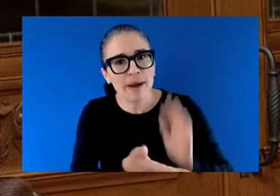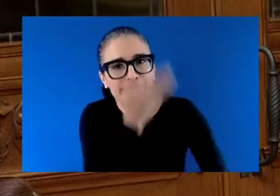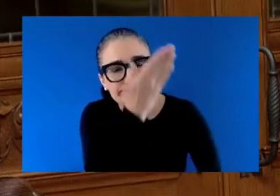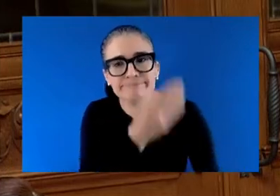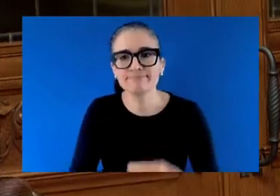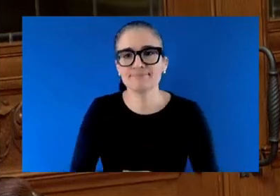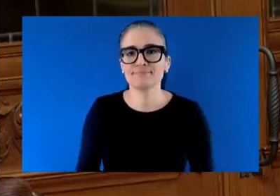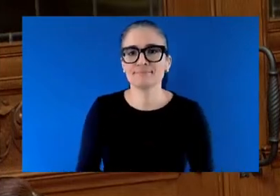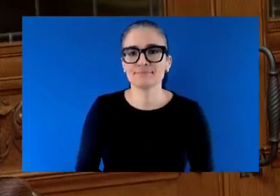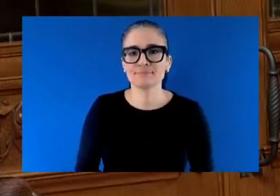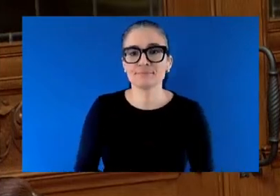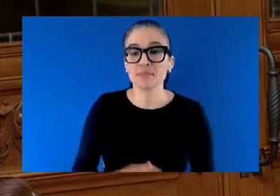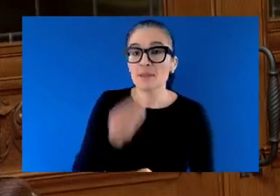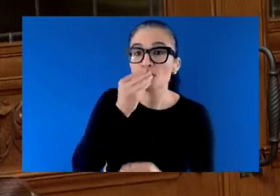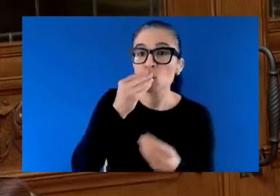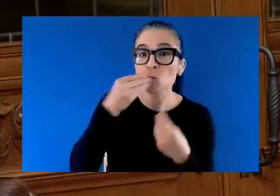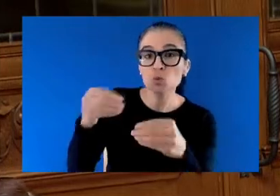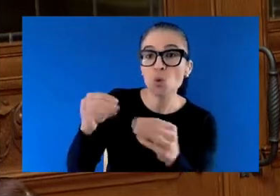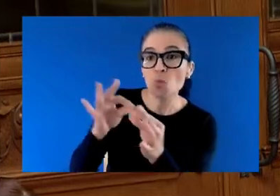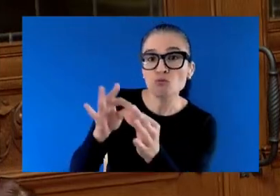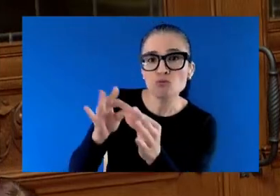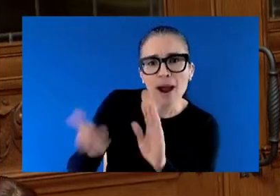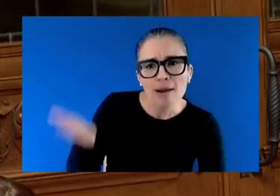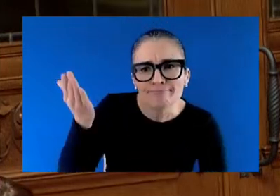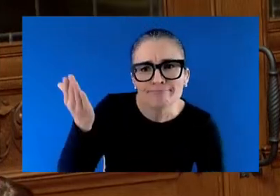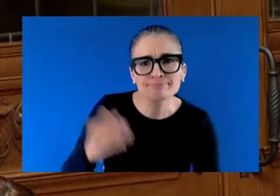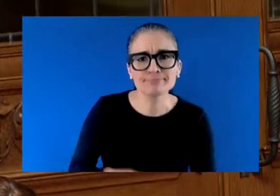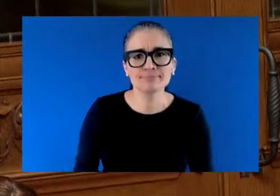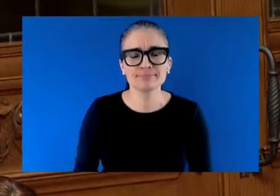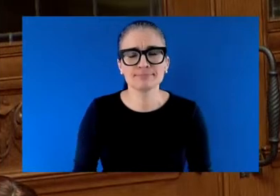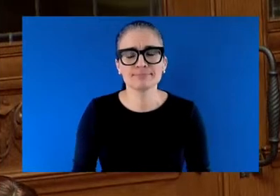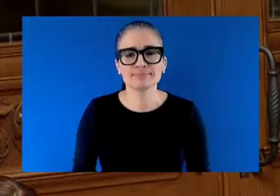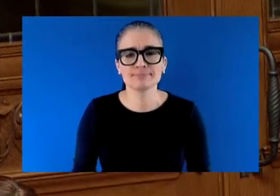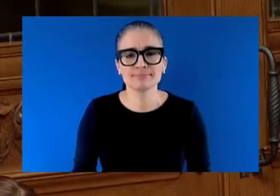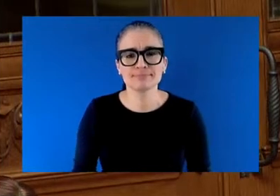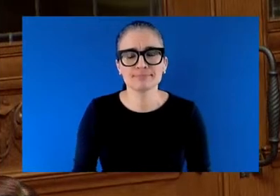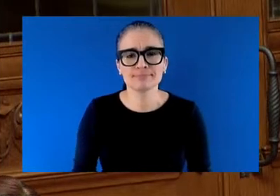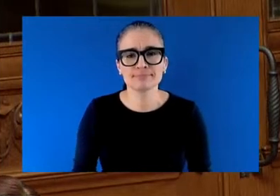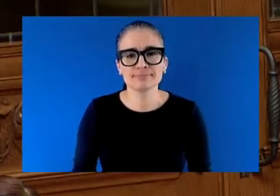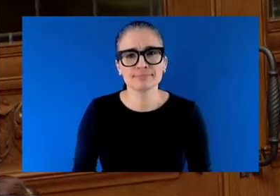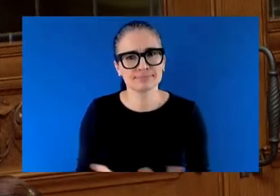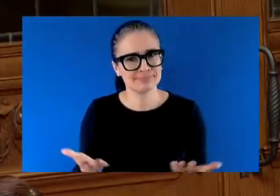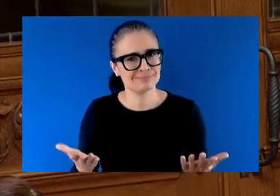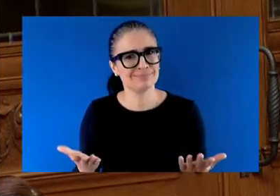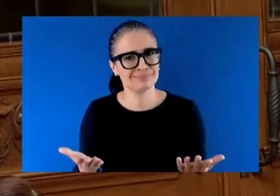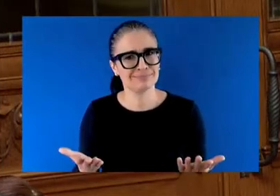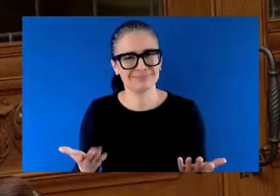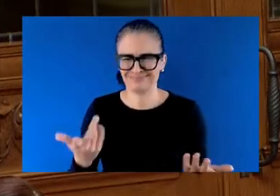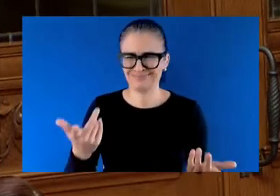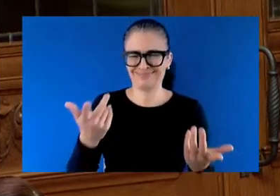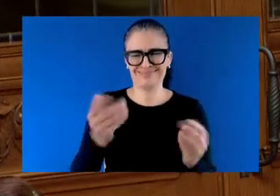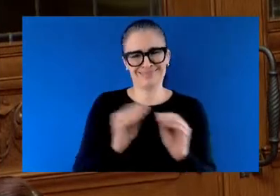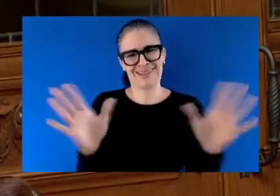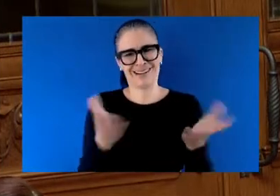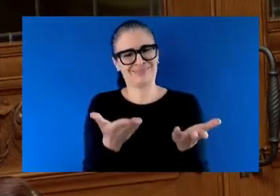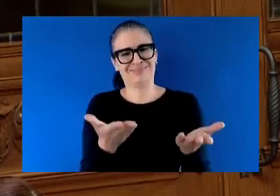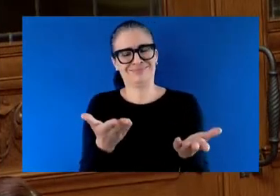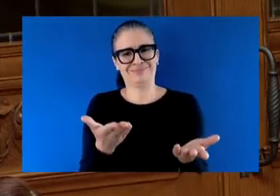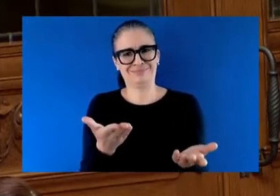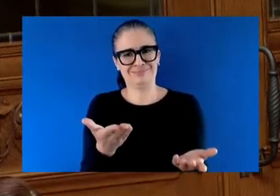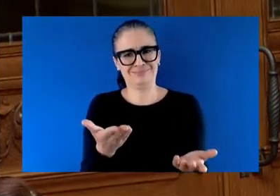common sense, which is something that does not seem to exist in the Premier's office. Taxing people into